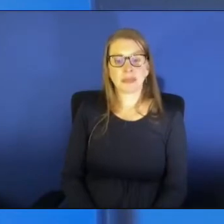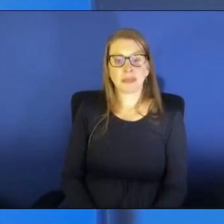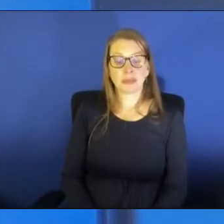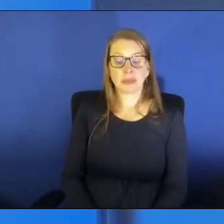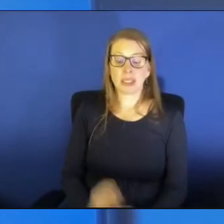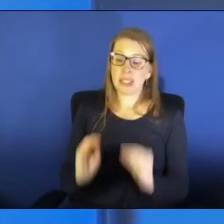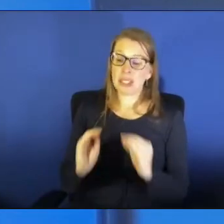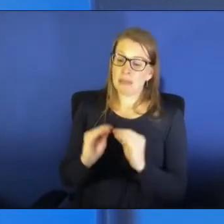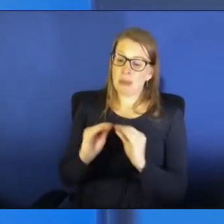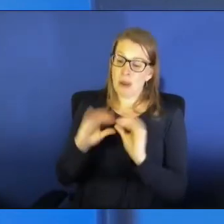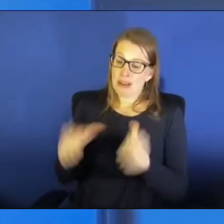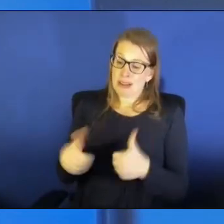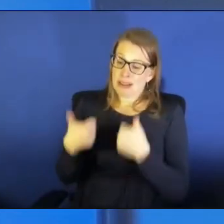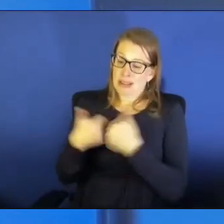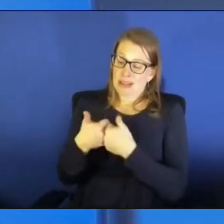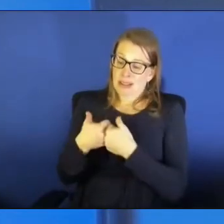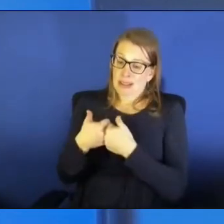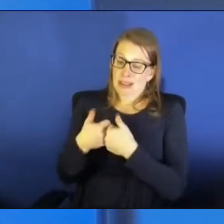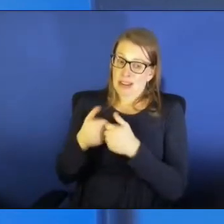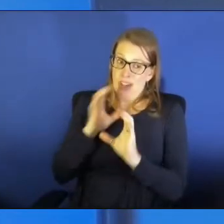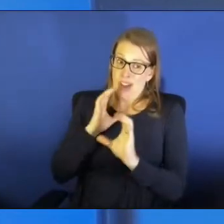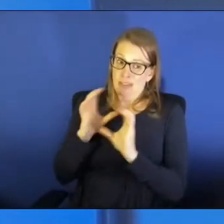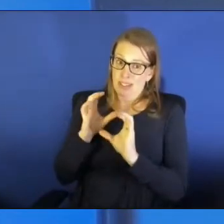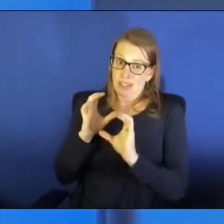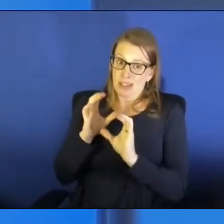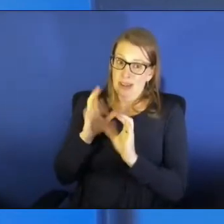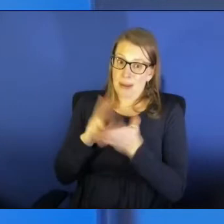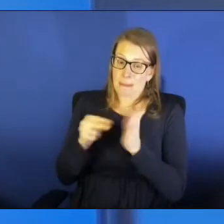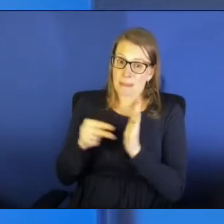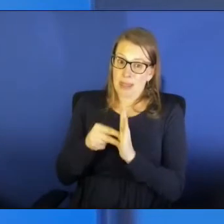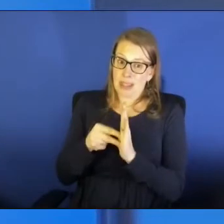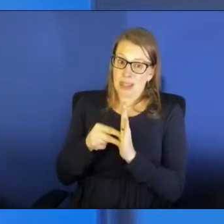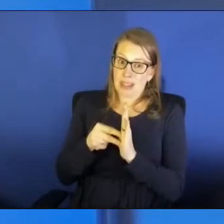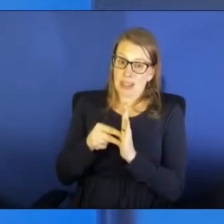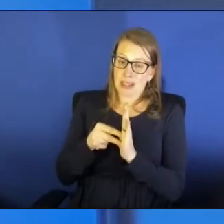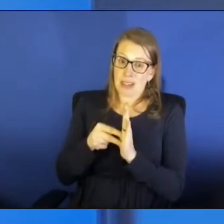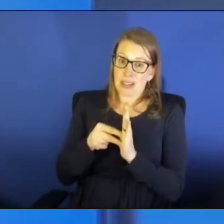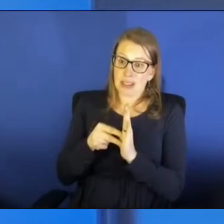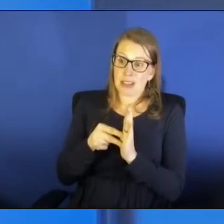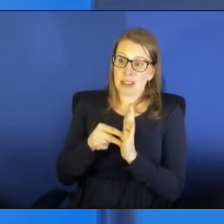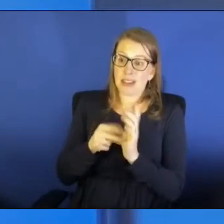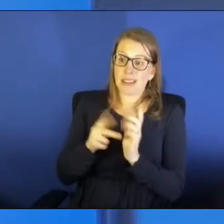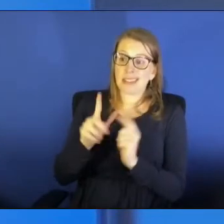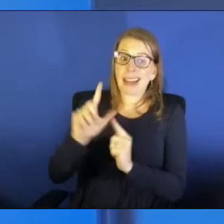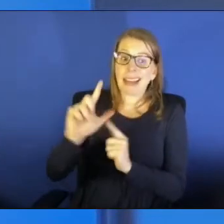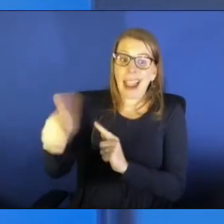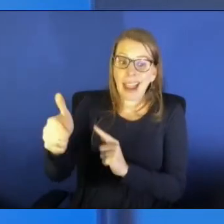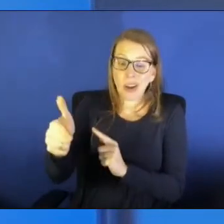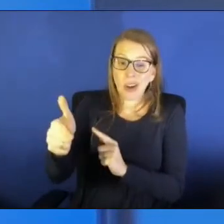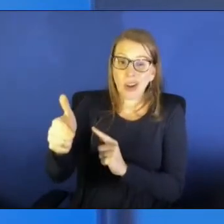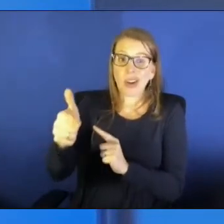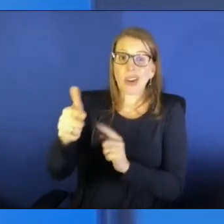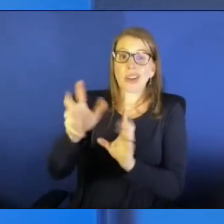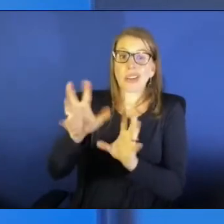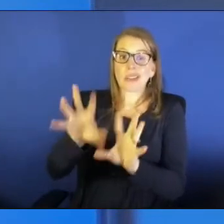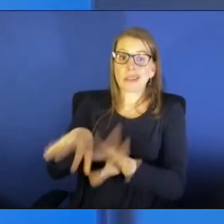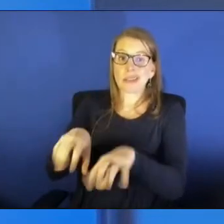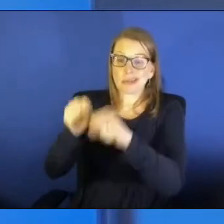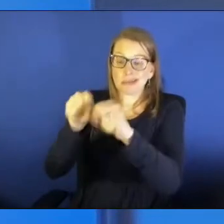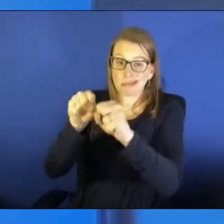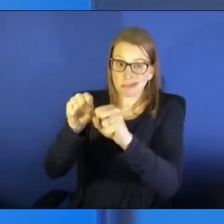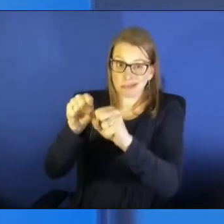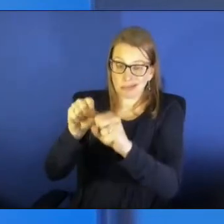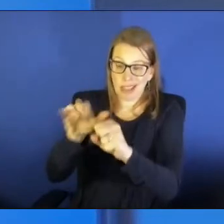in oncology we're either not having or we're having much later. So we're able to get patients much more time. And